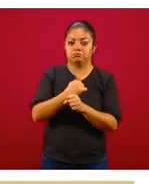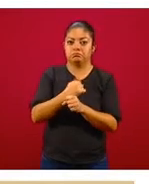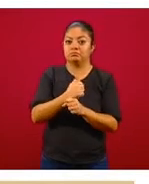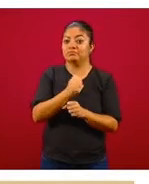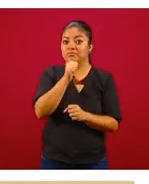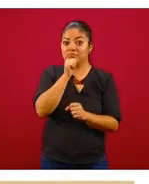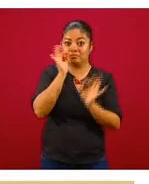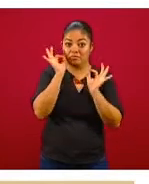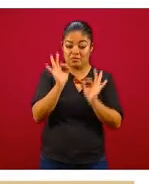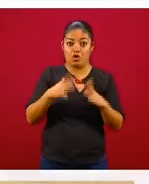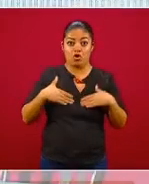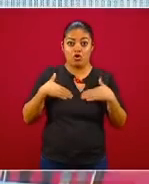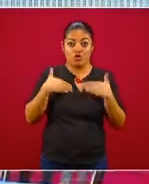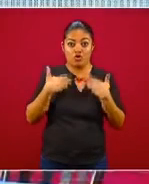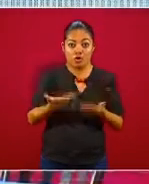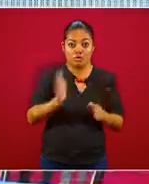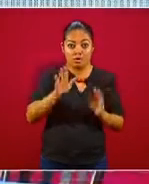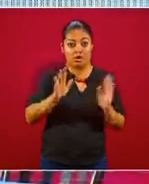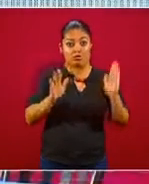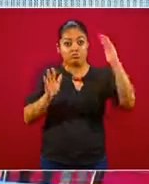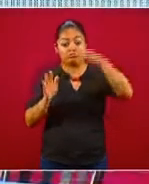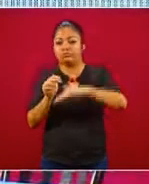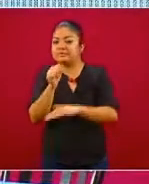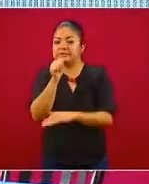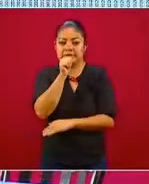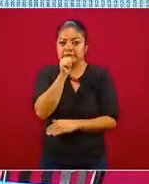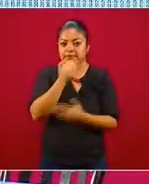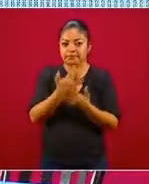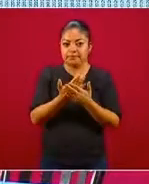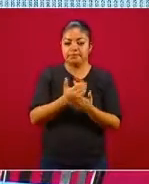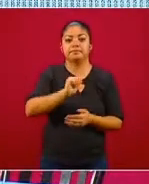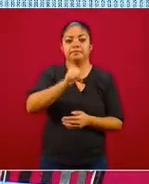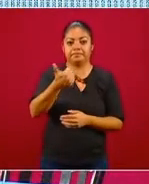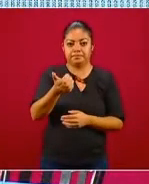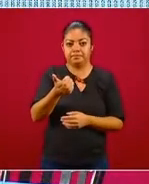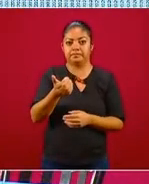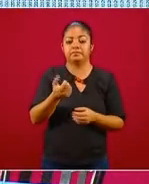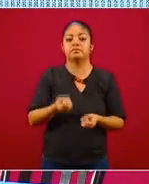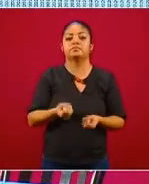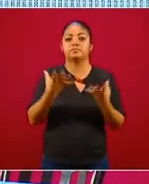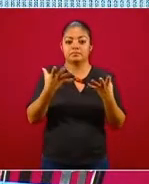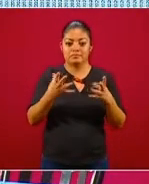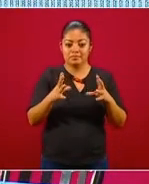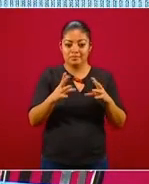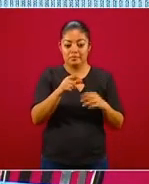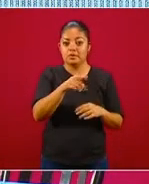we still have to discount the last 5 to 7 days. So,